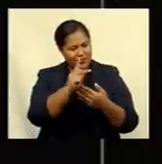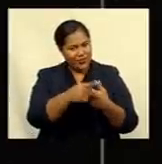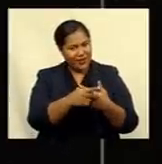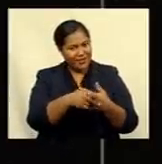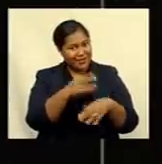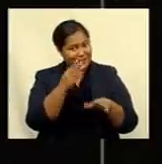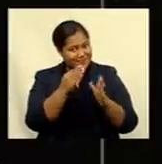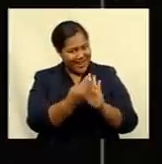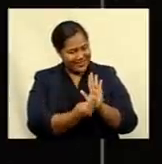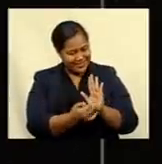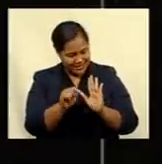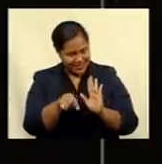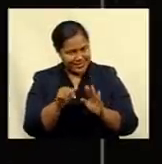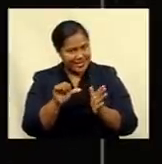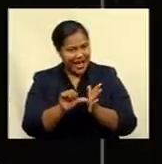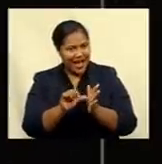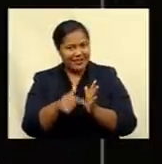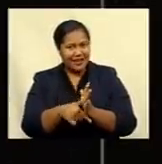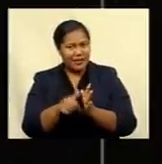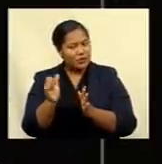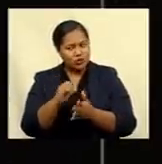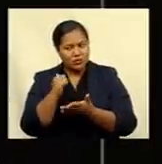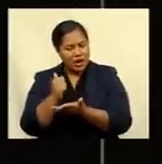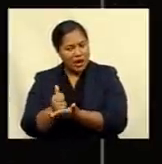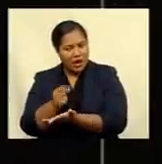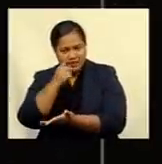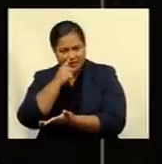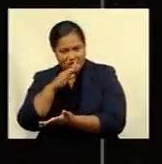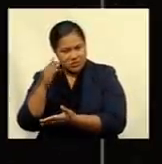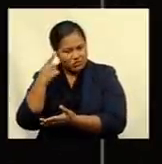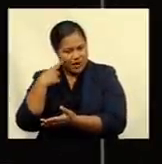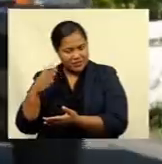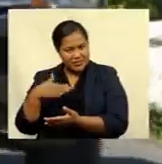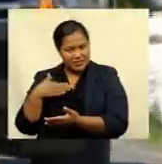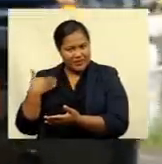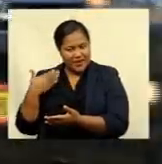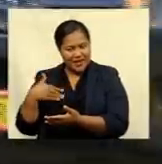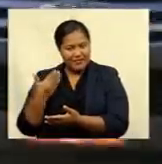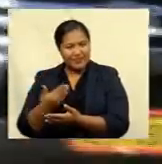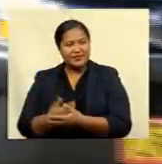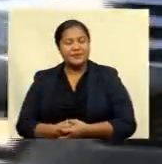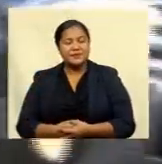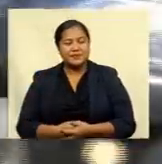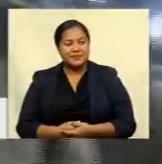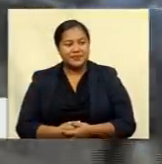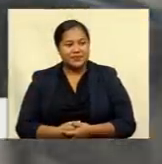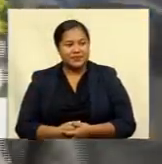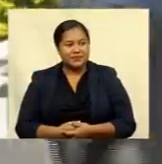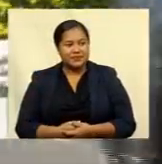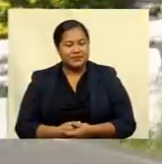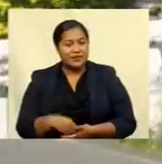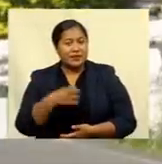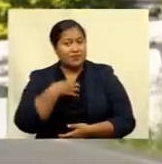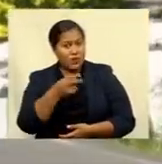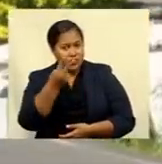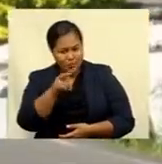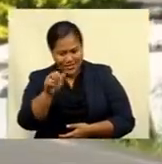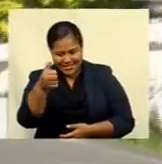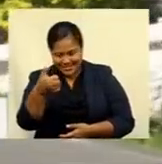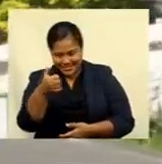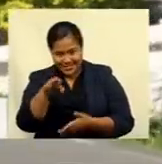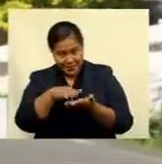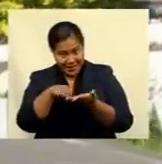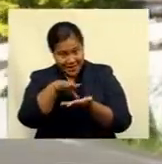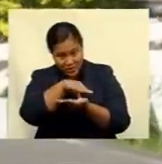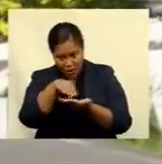during this difficult time and help Fijians survive. Sanya Nimboila reports. Over $26 million